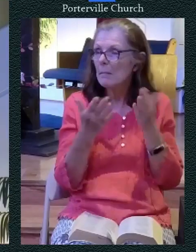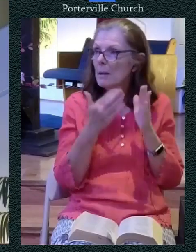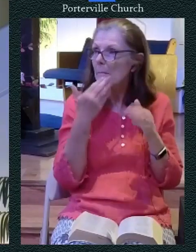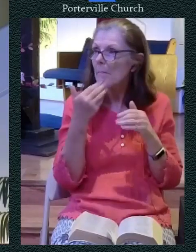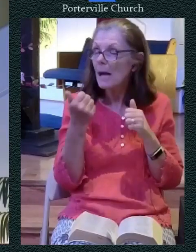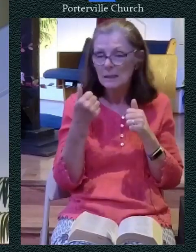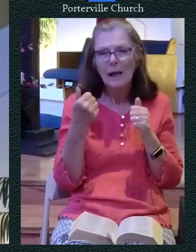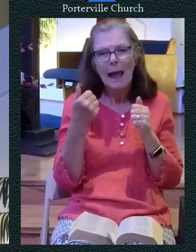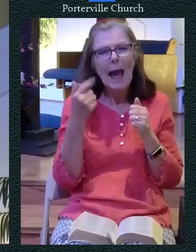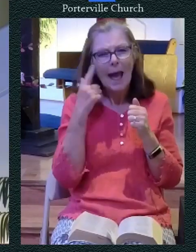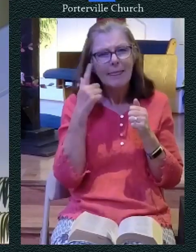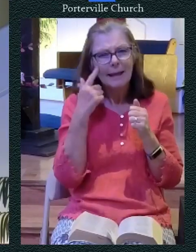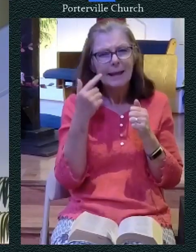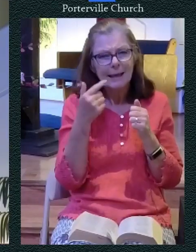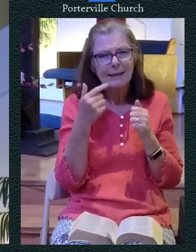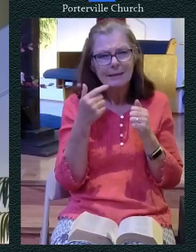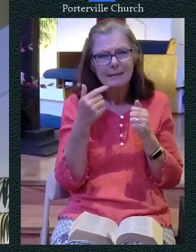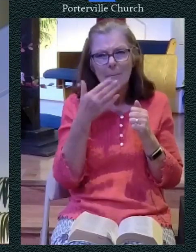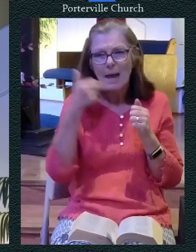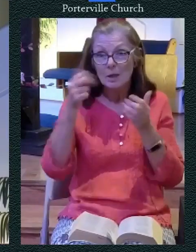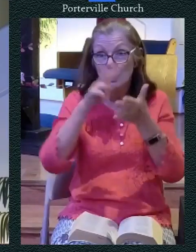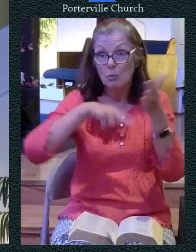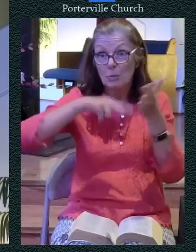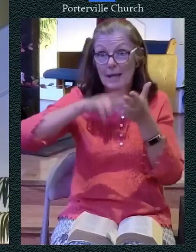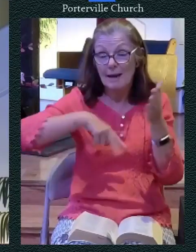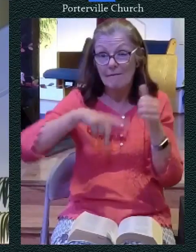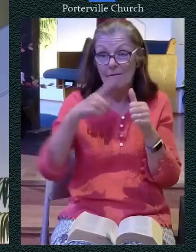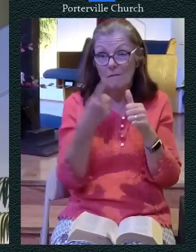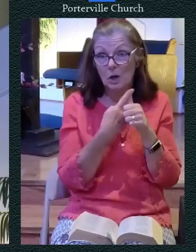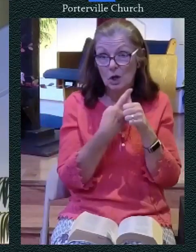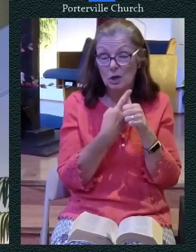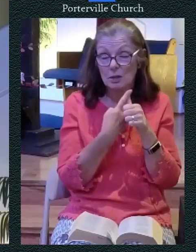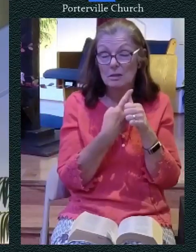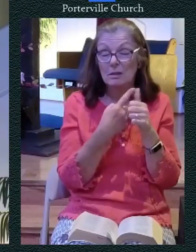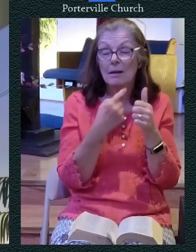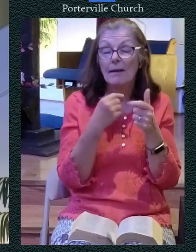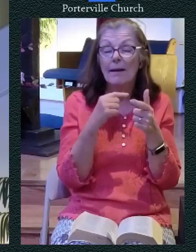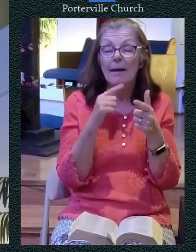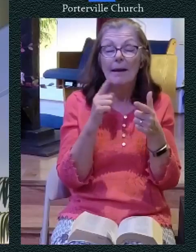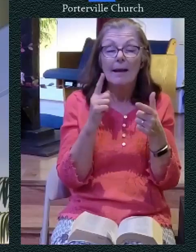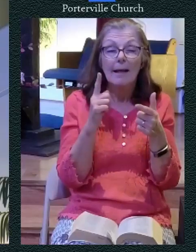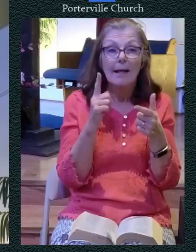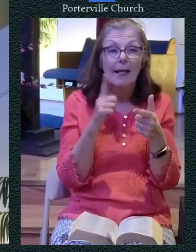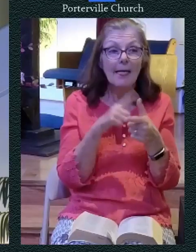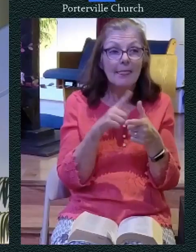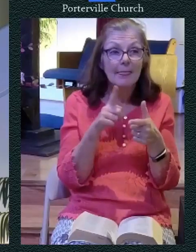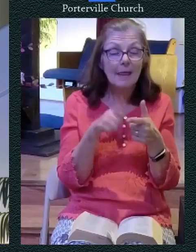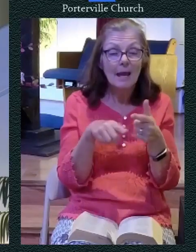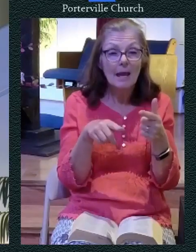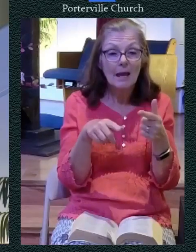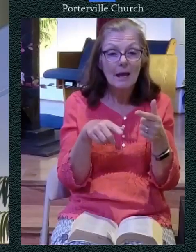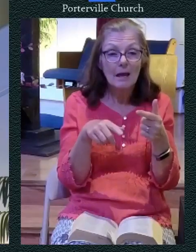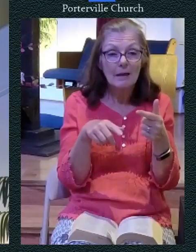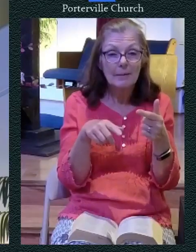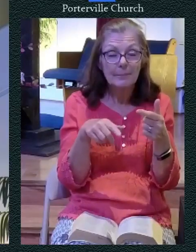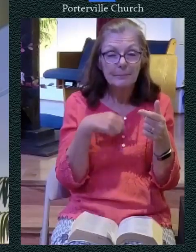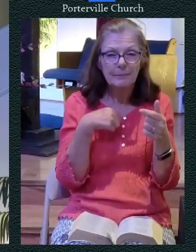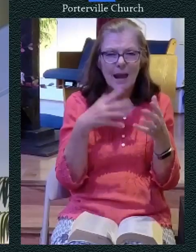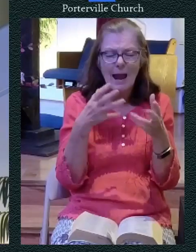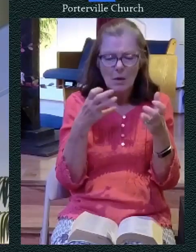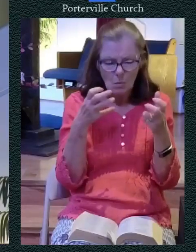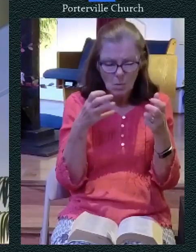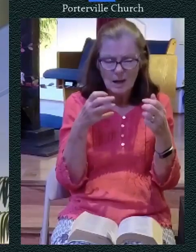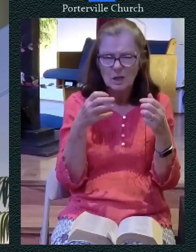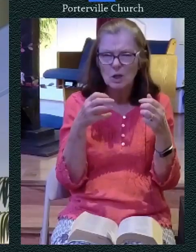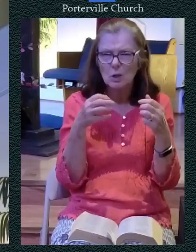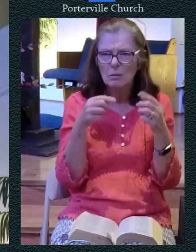read it. It's not real long, so I'll read it, and then I want to begin by just pointing out the major movements in the psalm